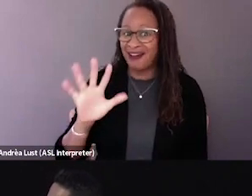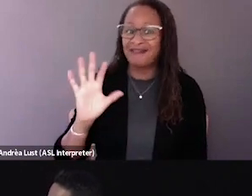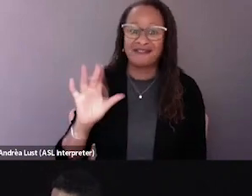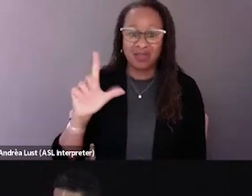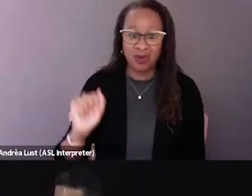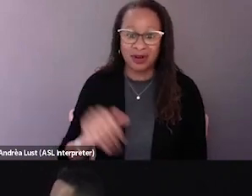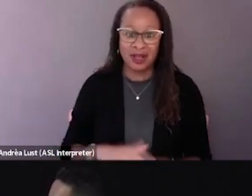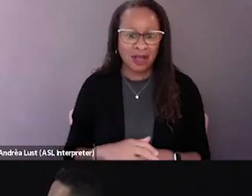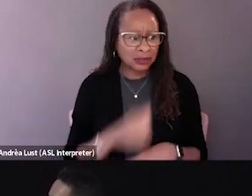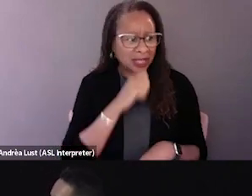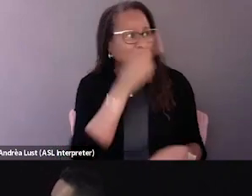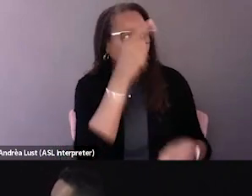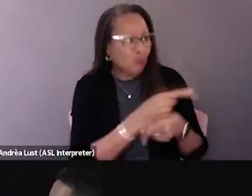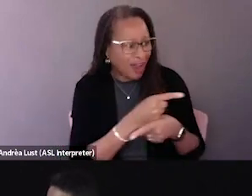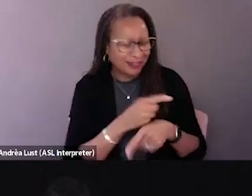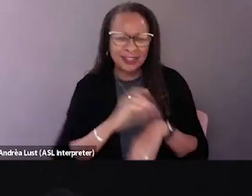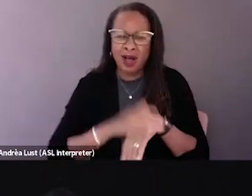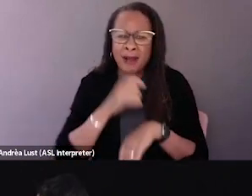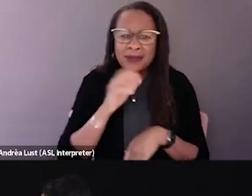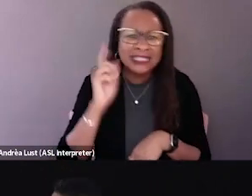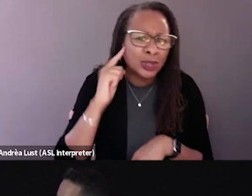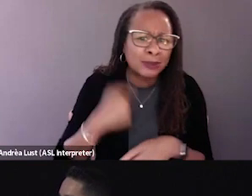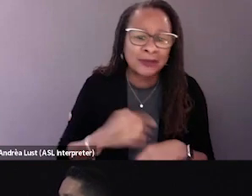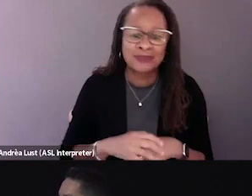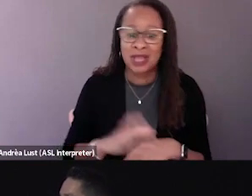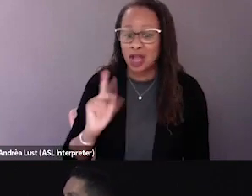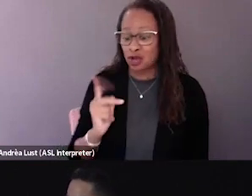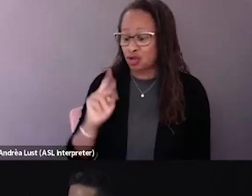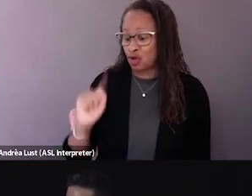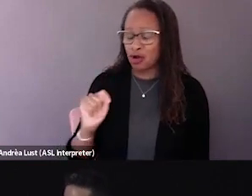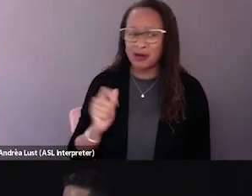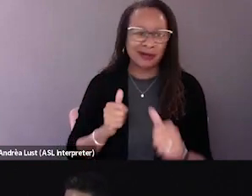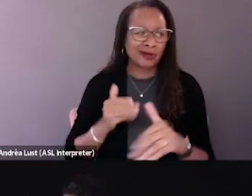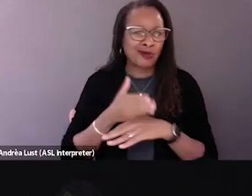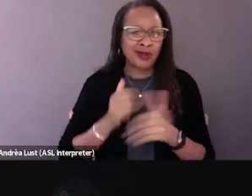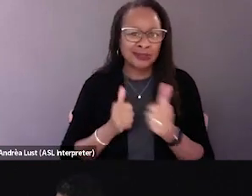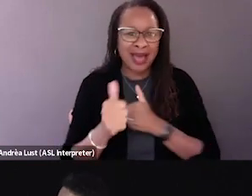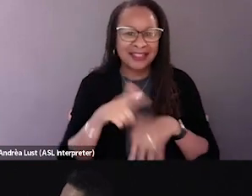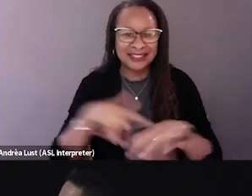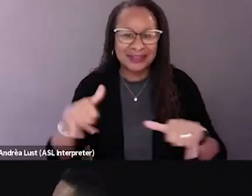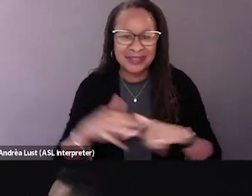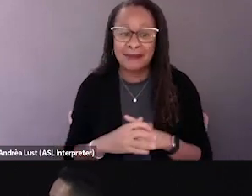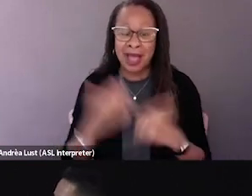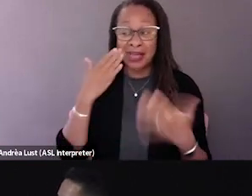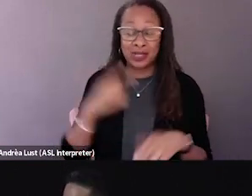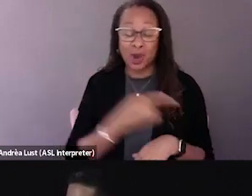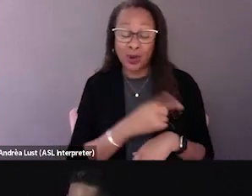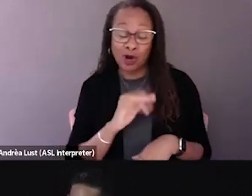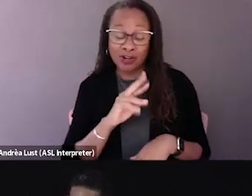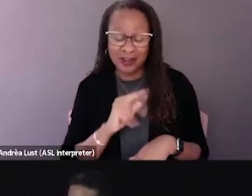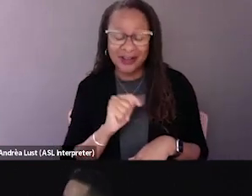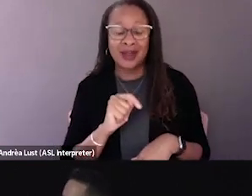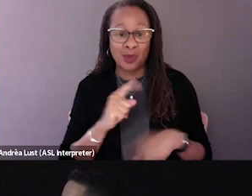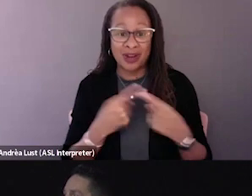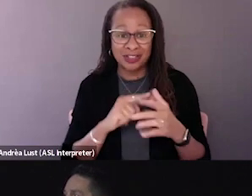Is it on? Whoop. I think, Kurt and I were probably crossing paths around the same time. I didn't know at the time, but